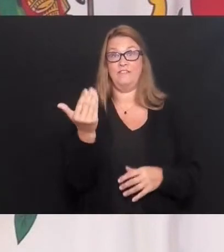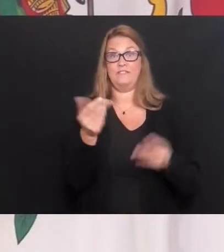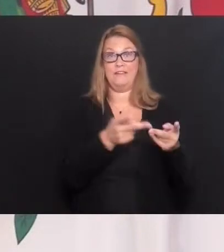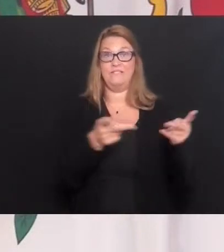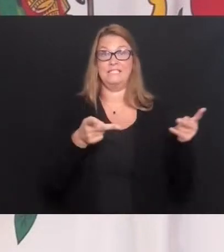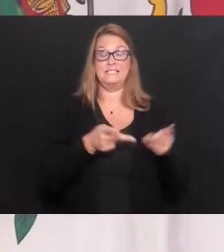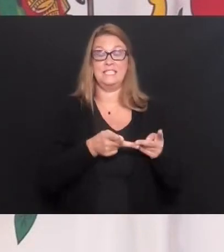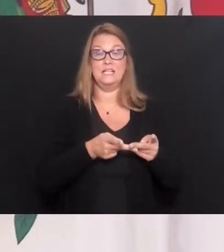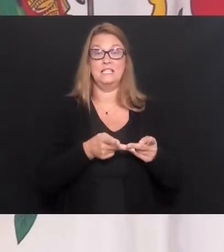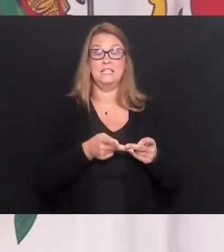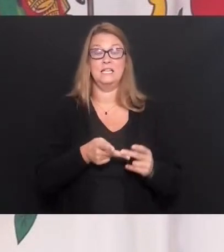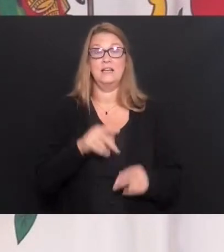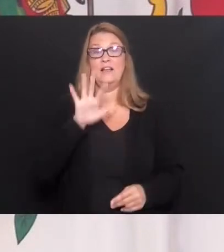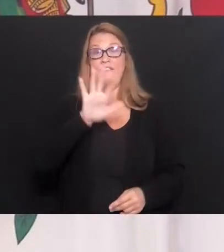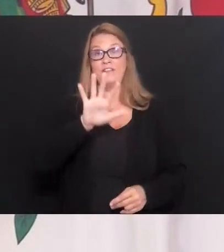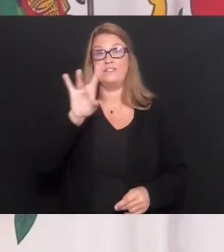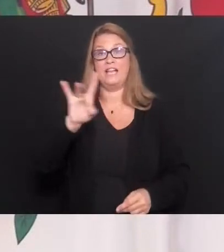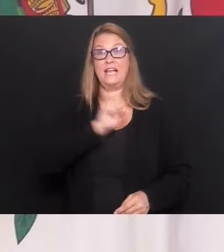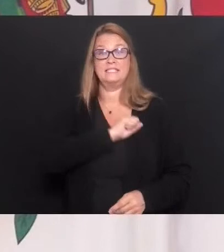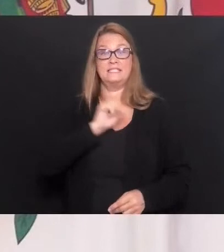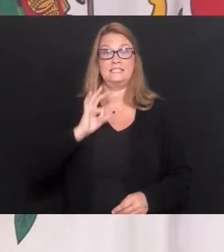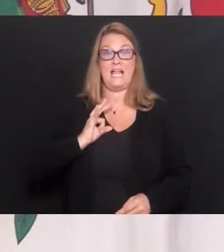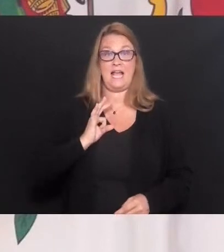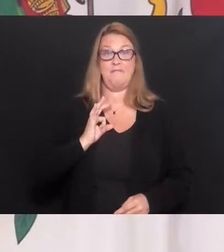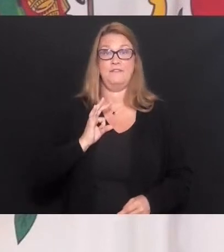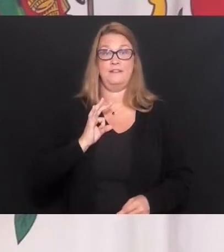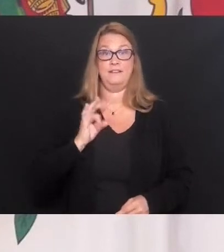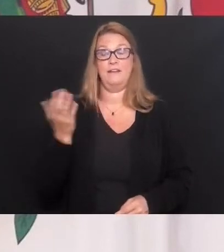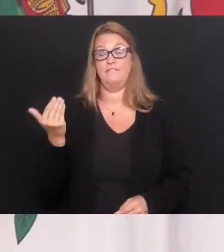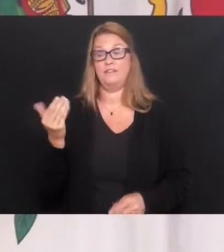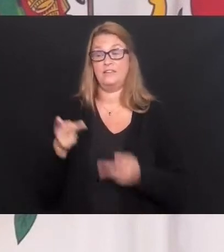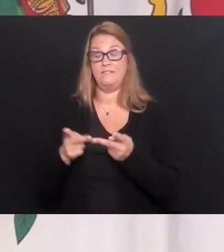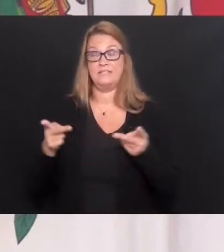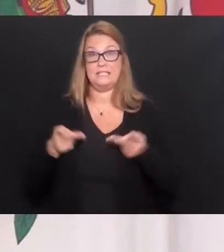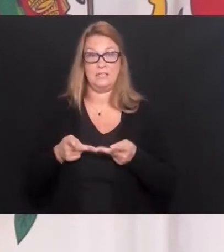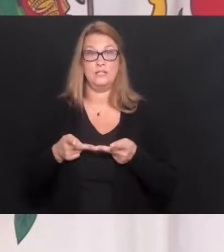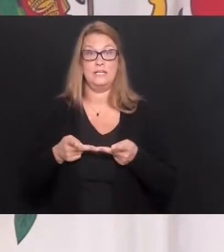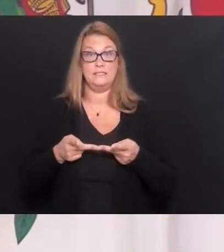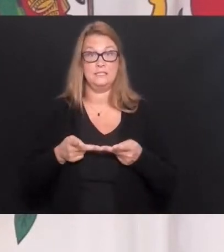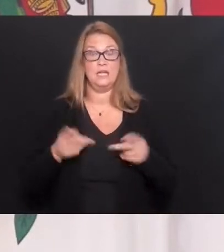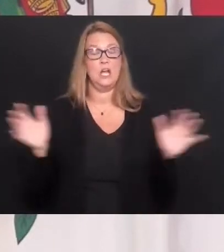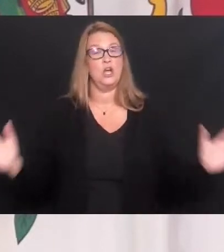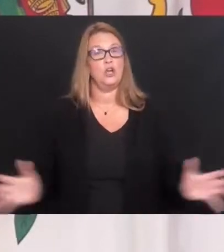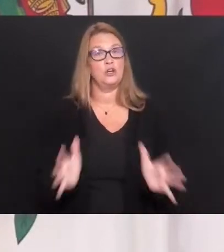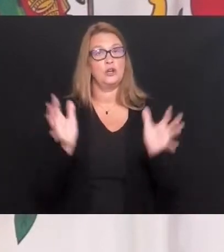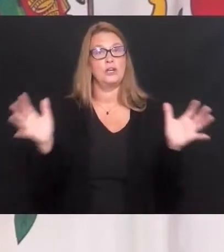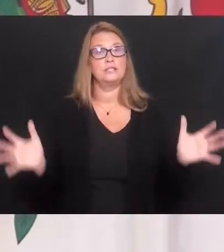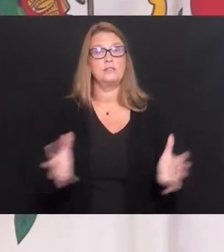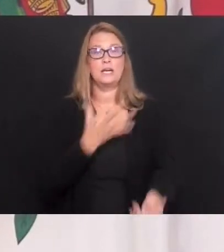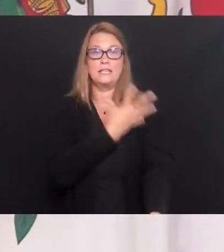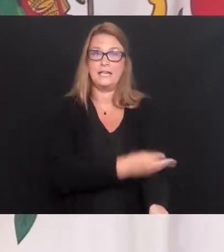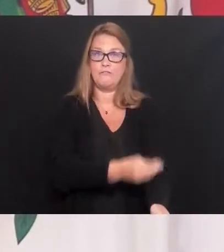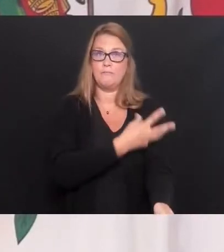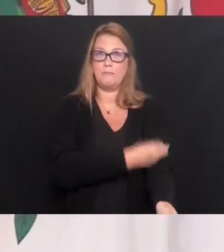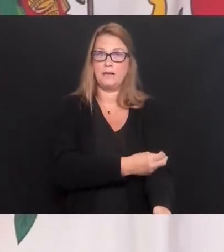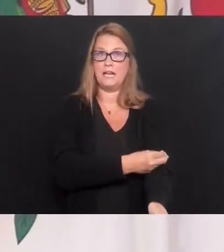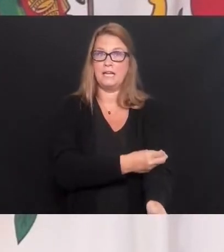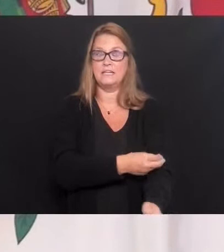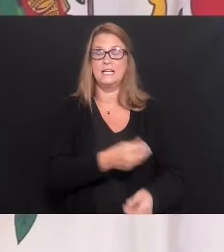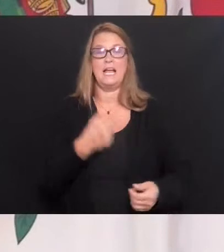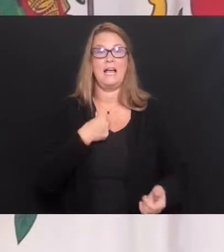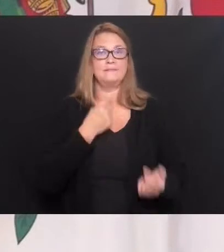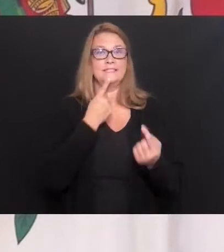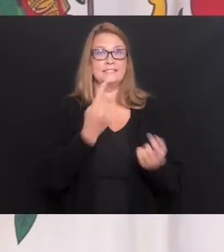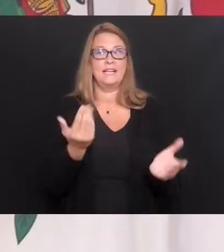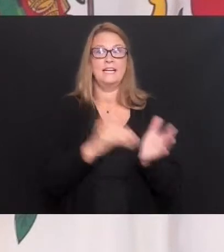facilities that have this, and 58 staff people at 15 facilities as well. I urge you over and over about giving blood. I have said